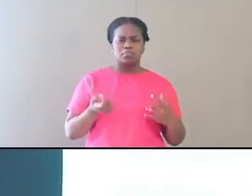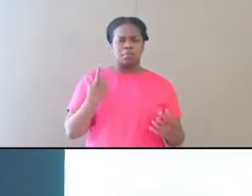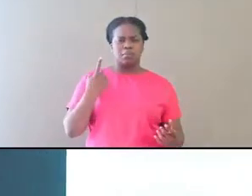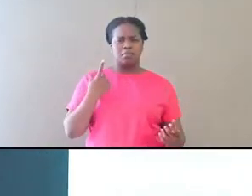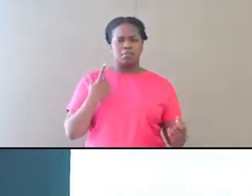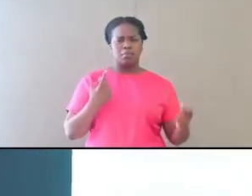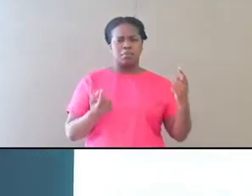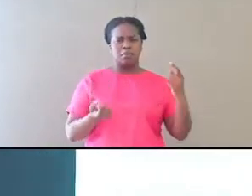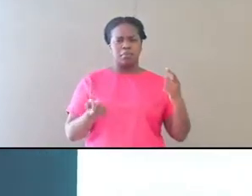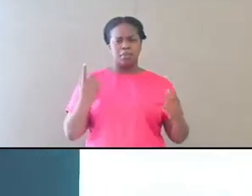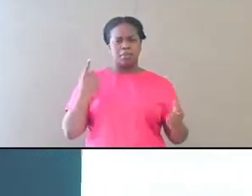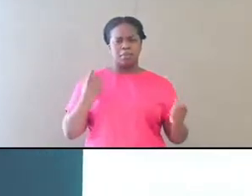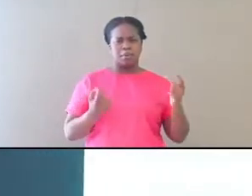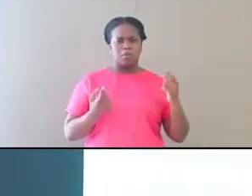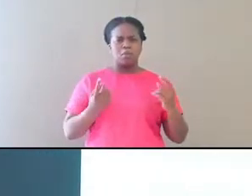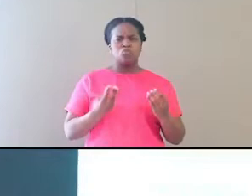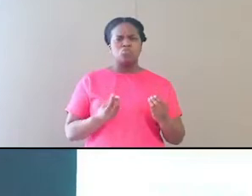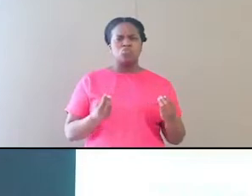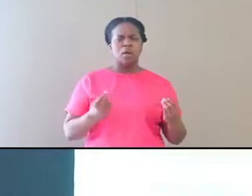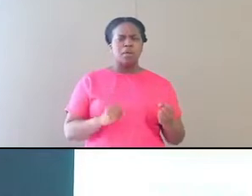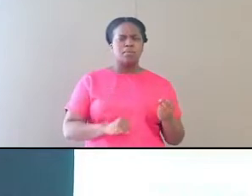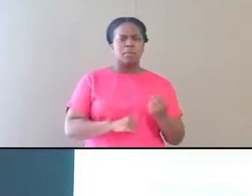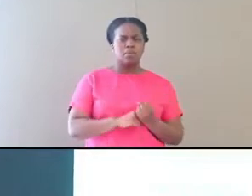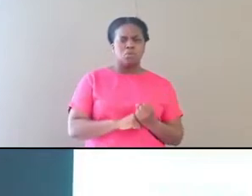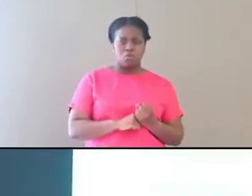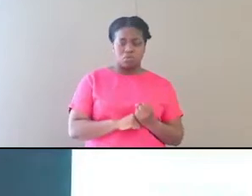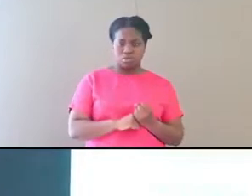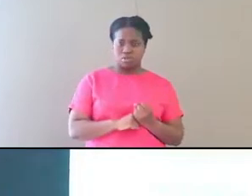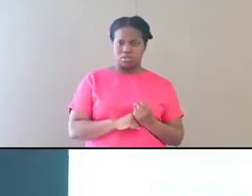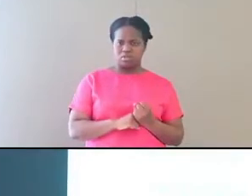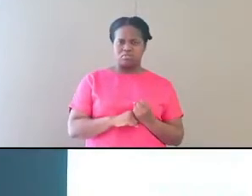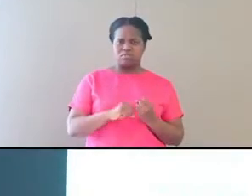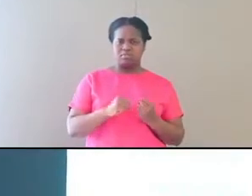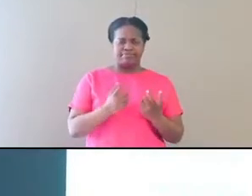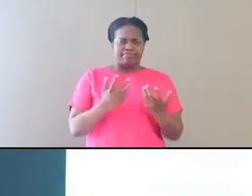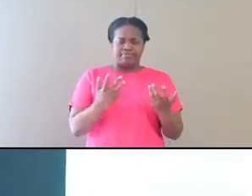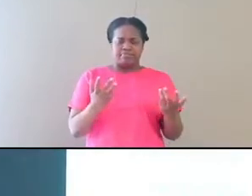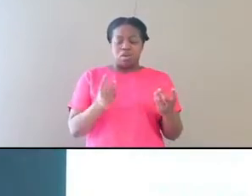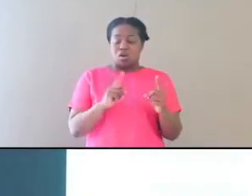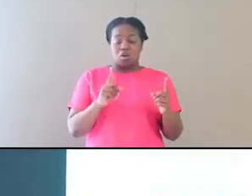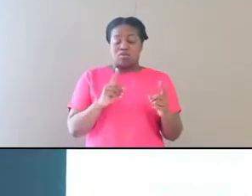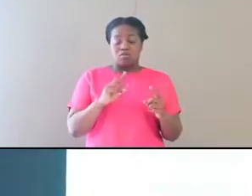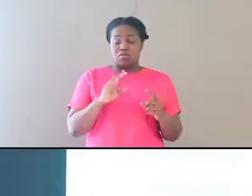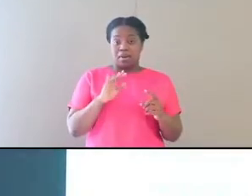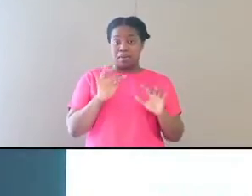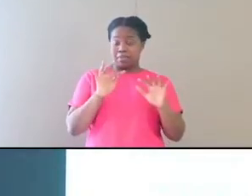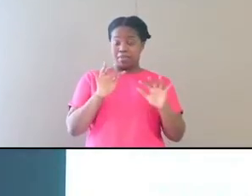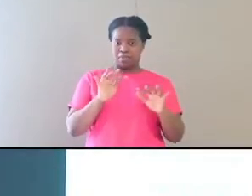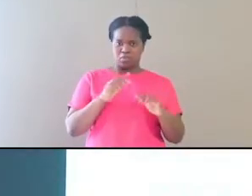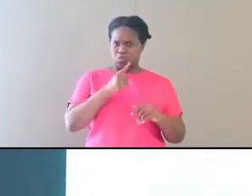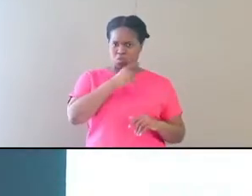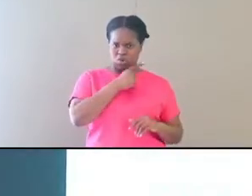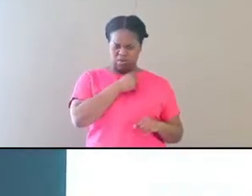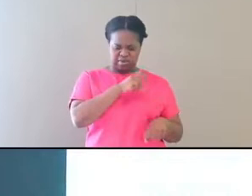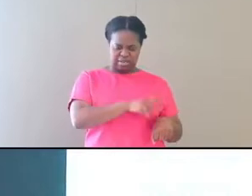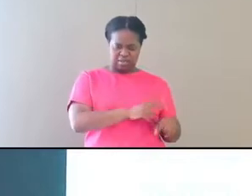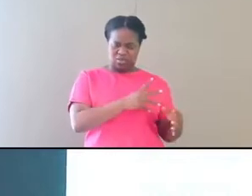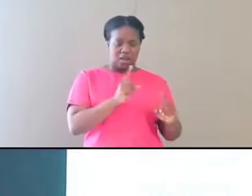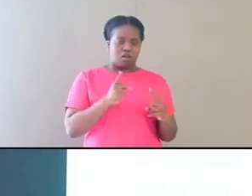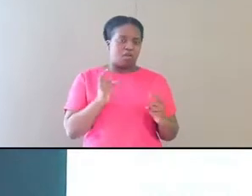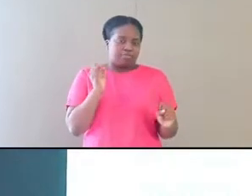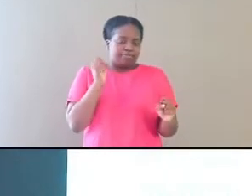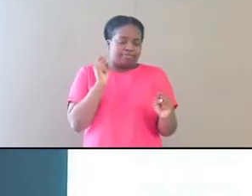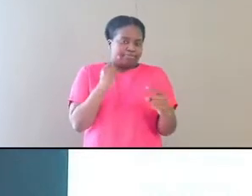about the child support grant. It does this, people waste the, I can't even repeat them. But, you know what they are.